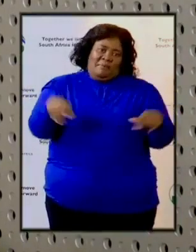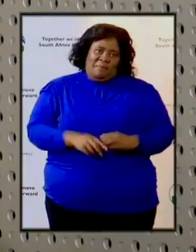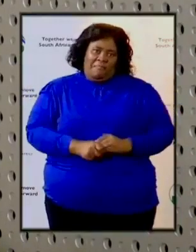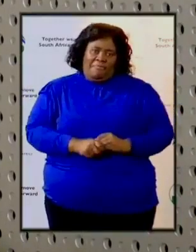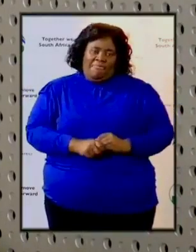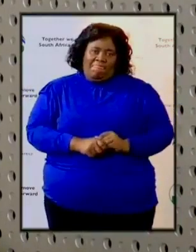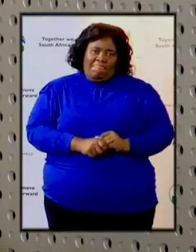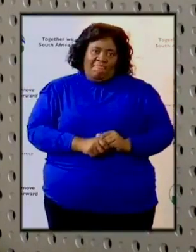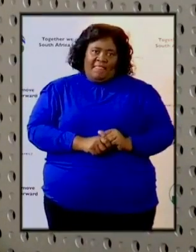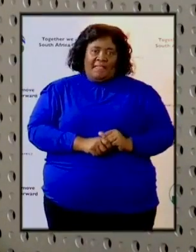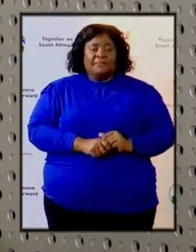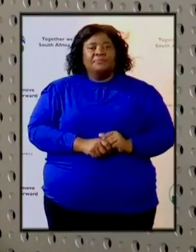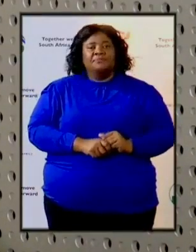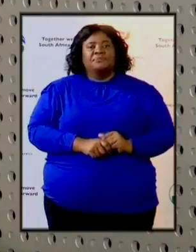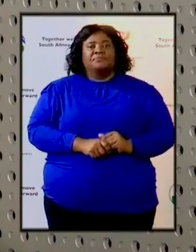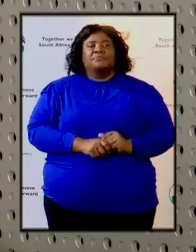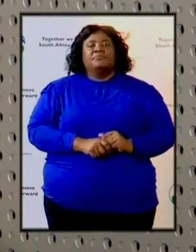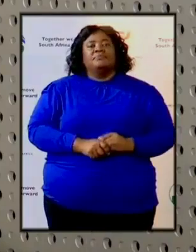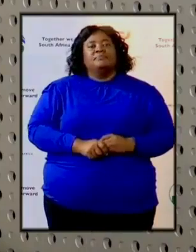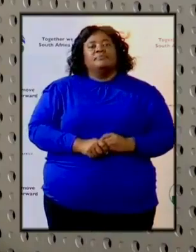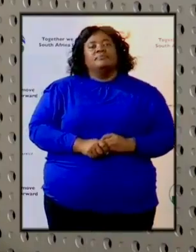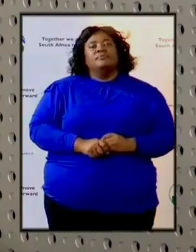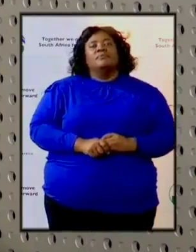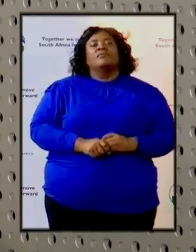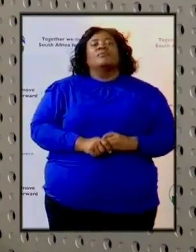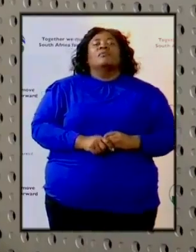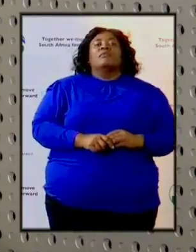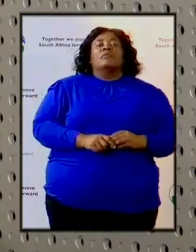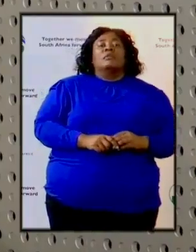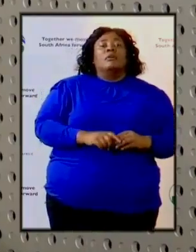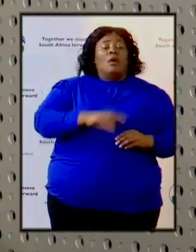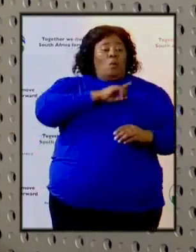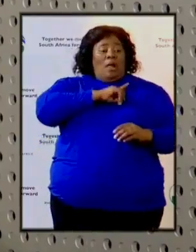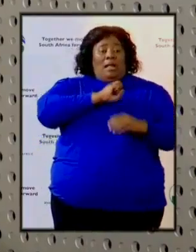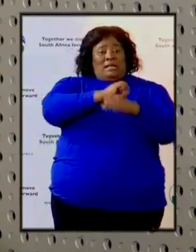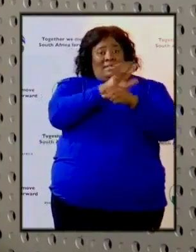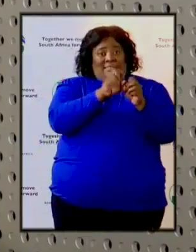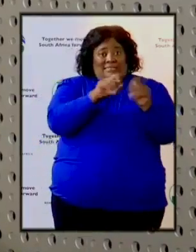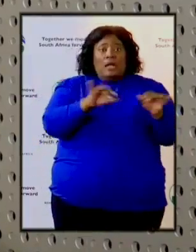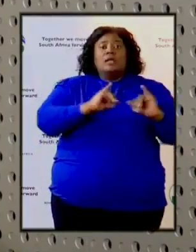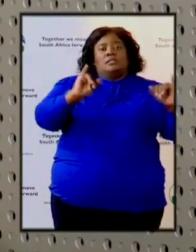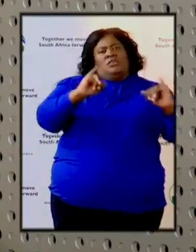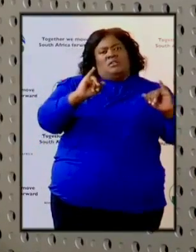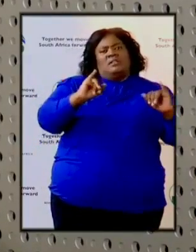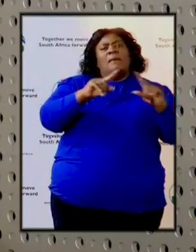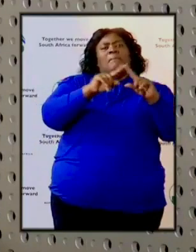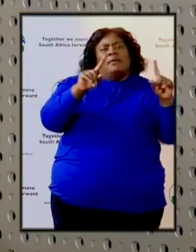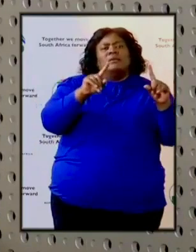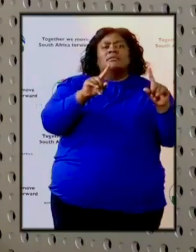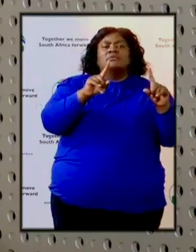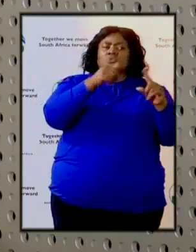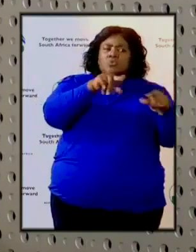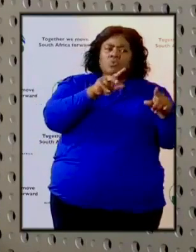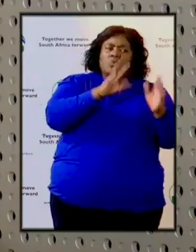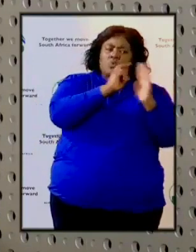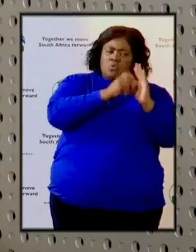for taking COVID-19 seriously and our condolences to all those who have lost